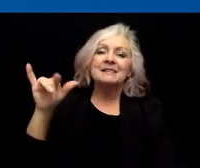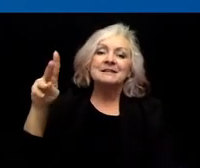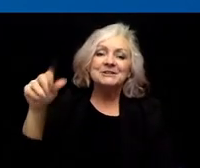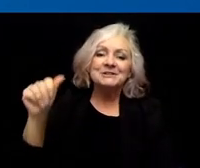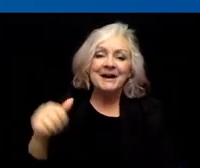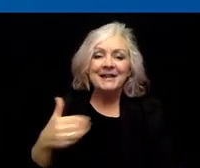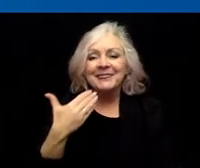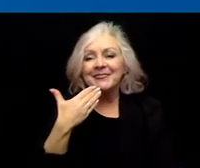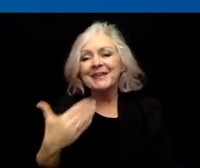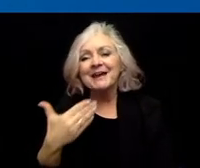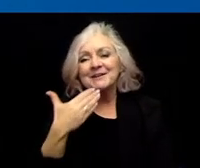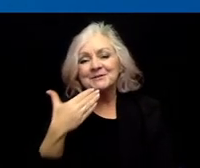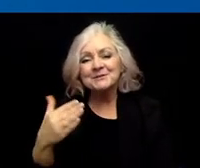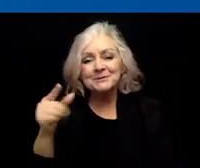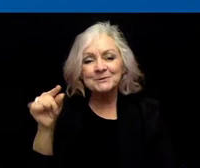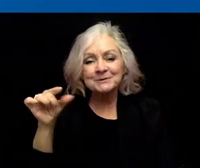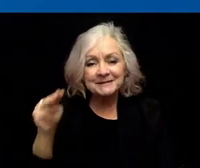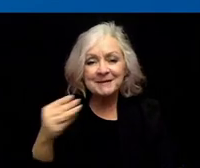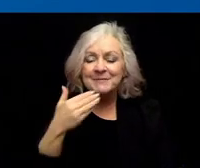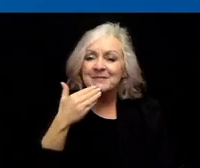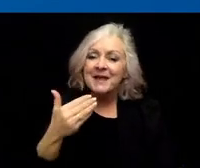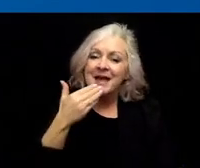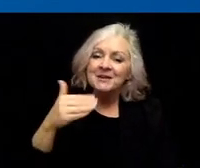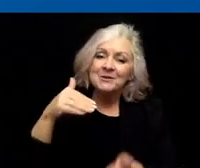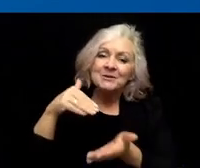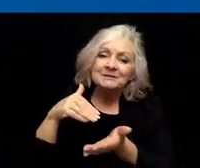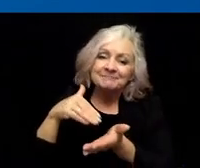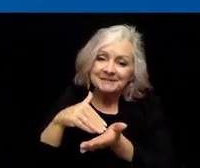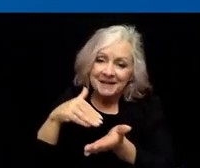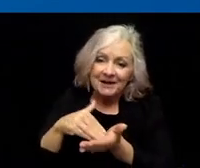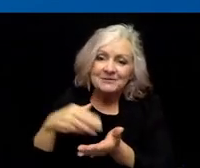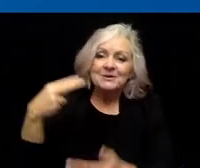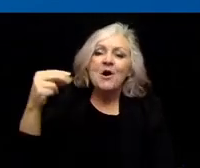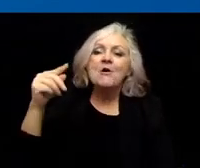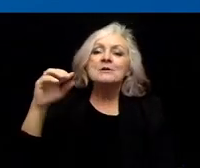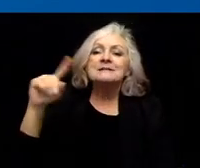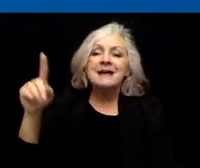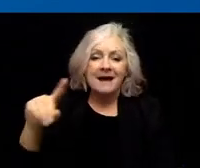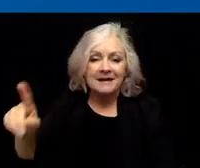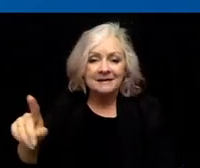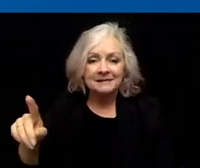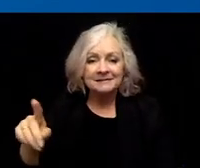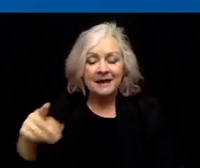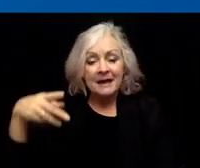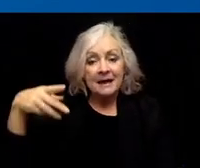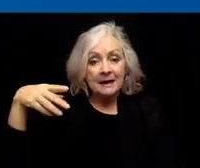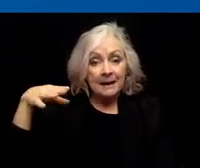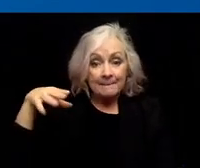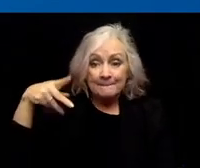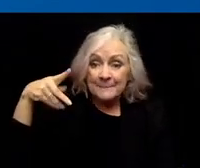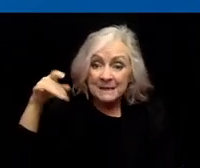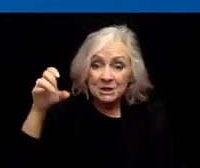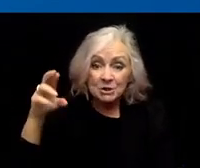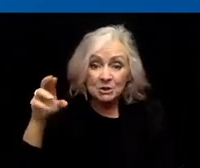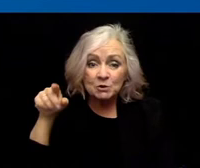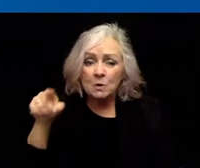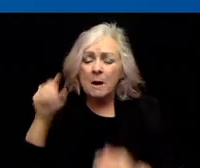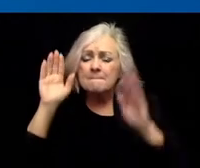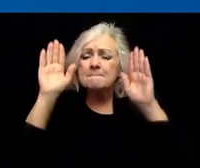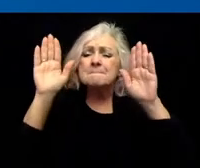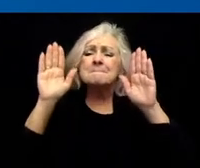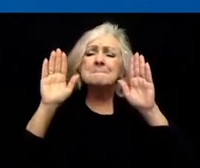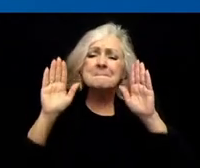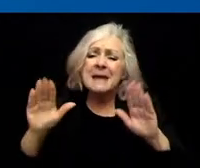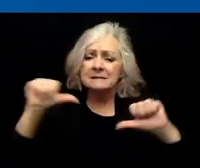And thank you so much, Dr. Hotez, for being with us. Peter, I you are an amazing scientist,